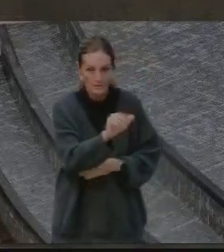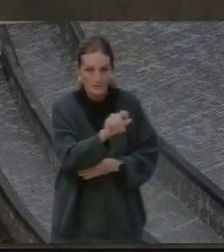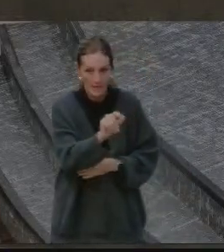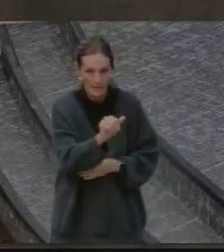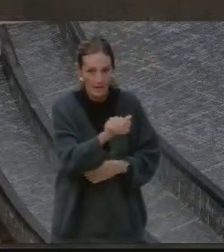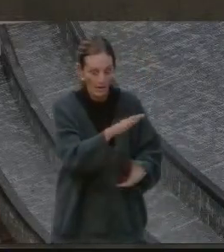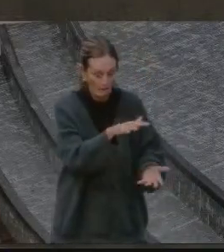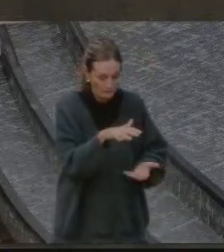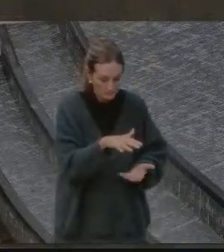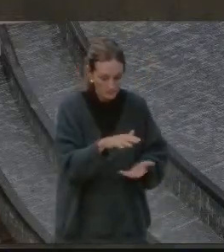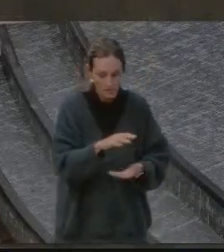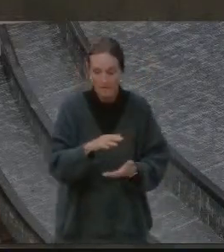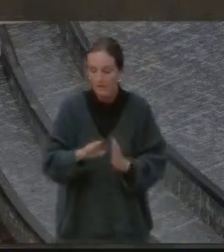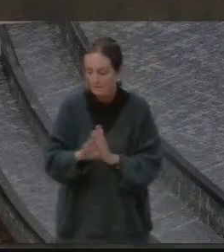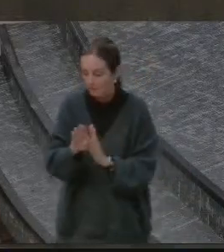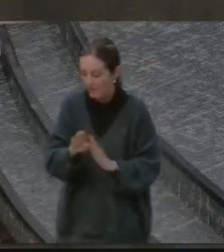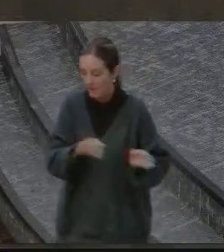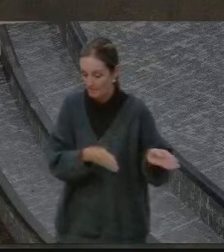to be able to